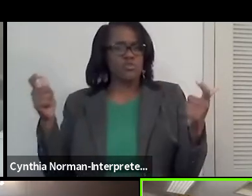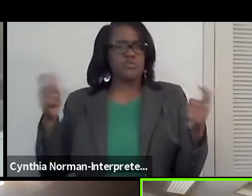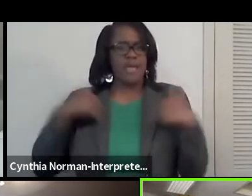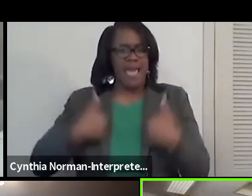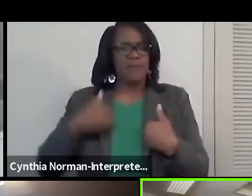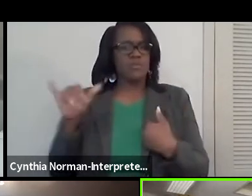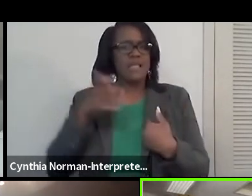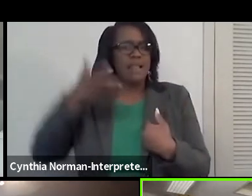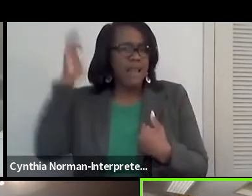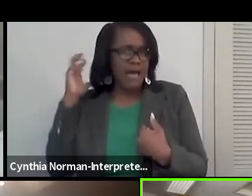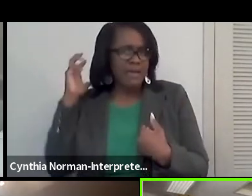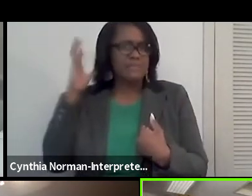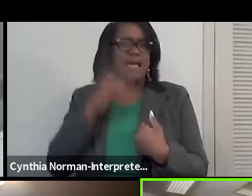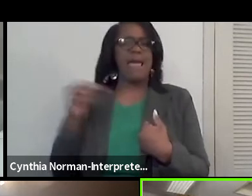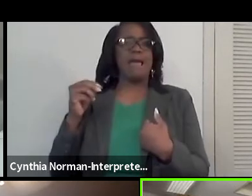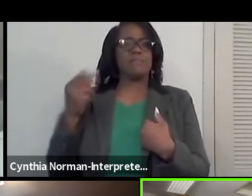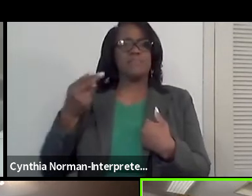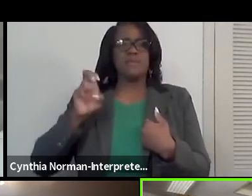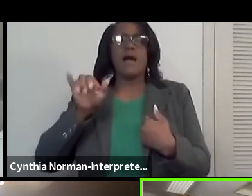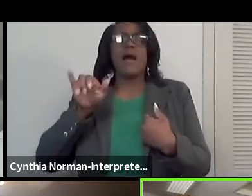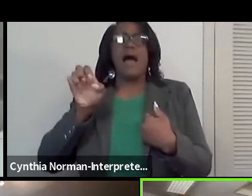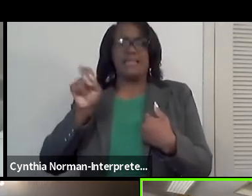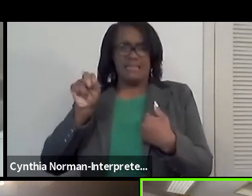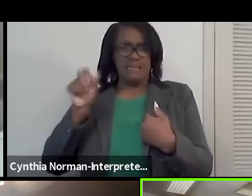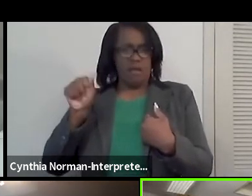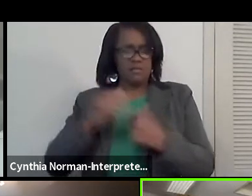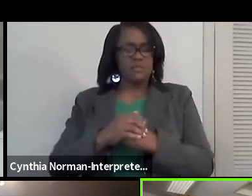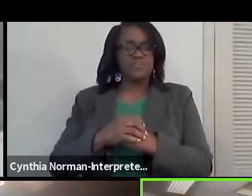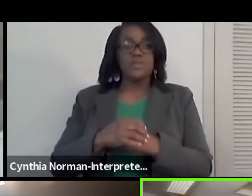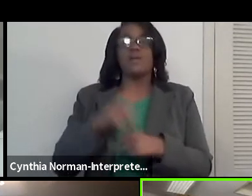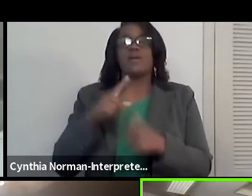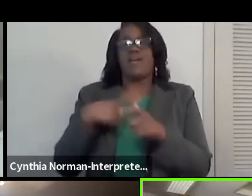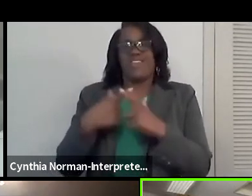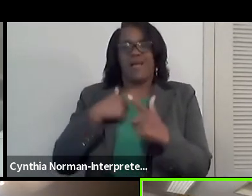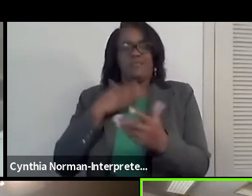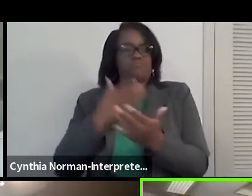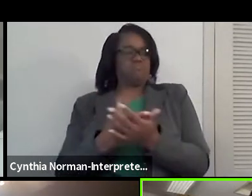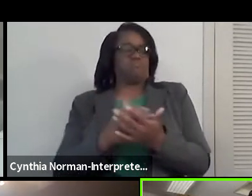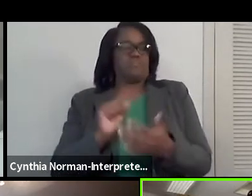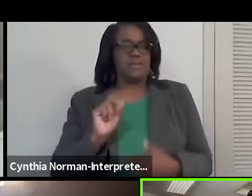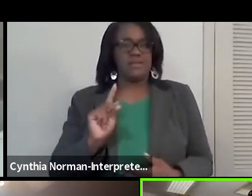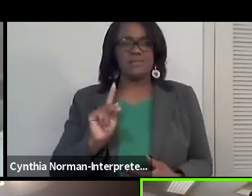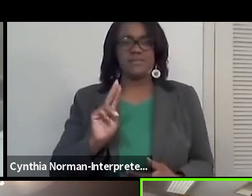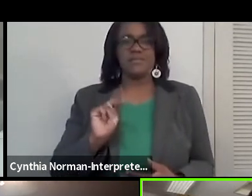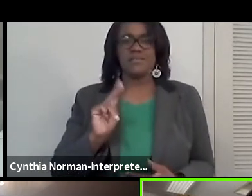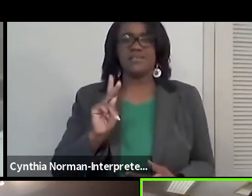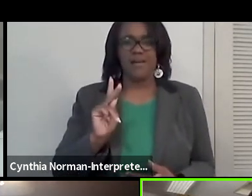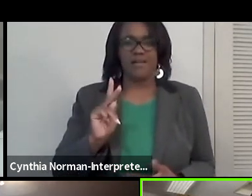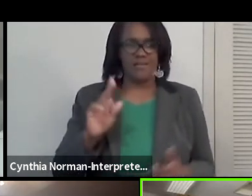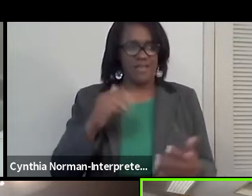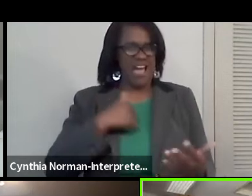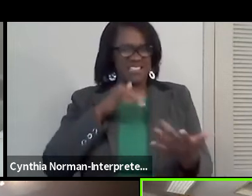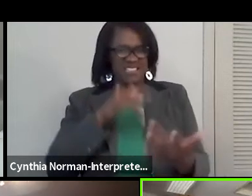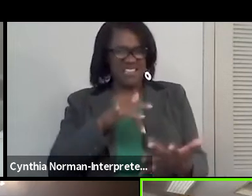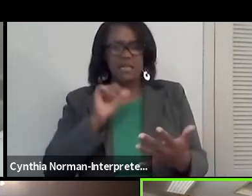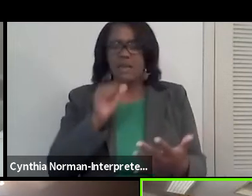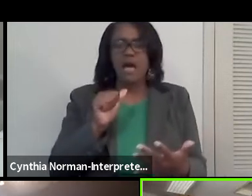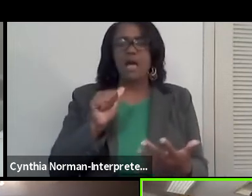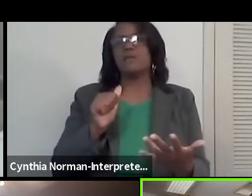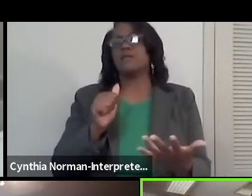spotted hyenas. And then I got to skunks, where I studied warning coloration. So not skunk ecology or